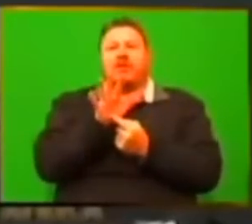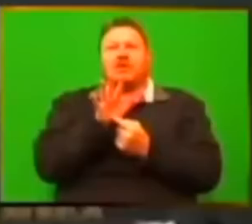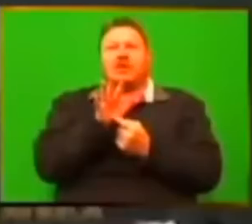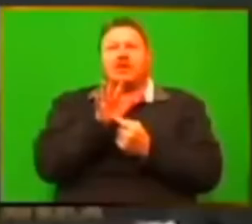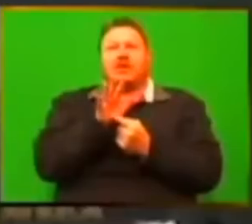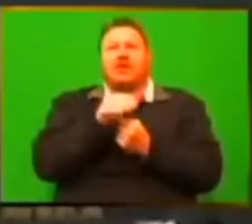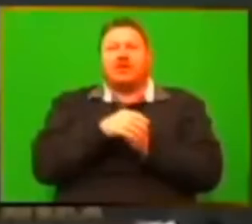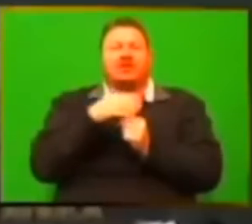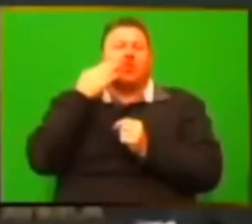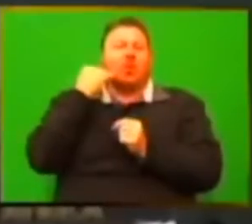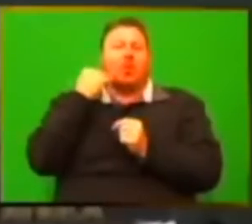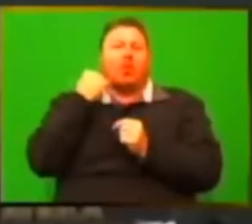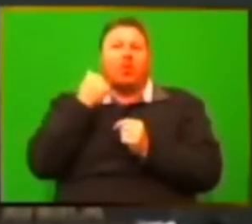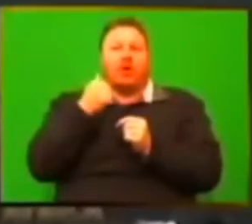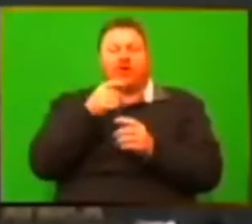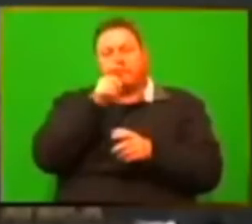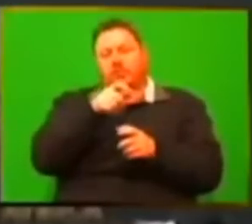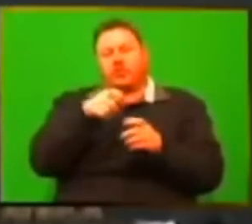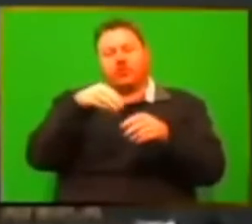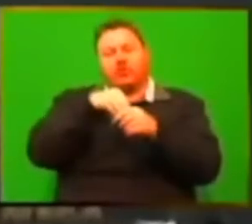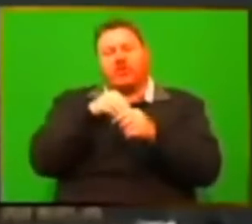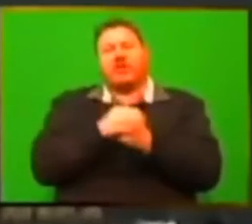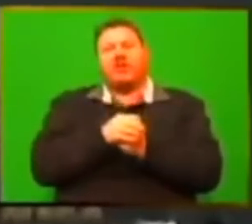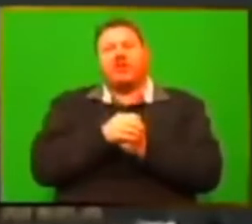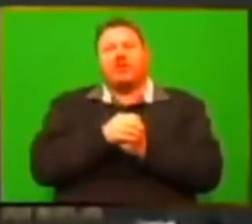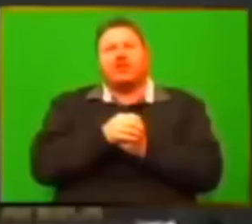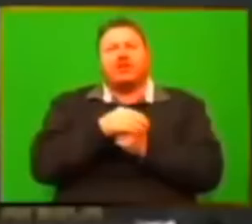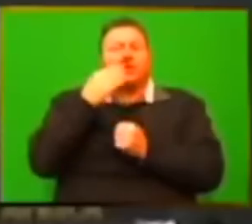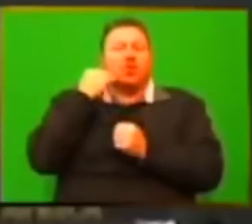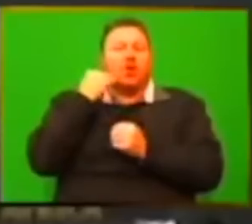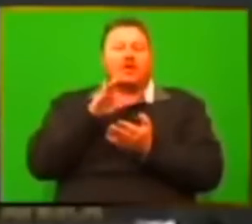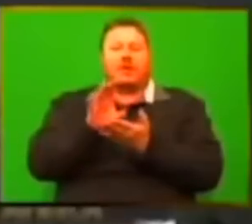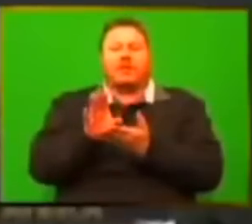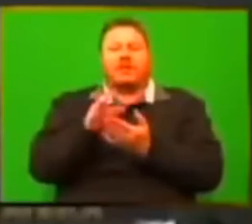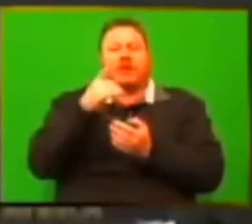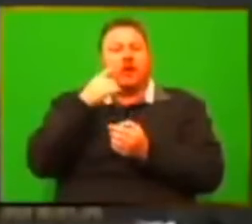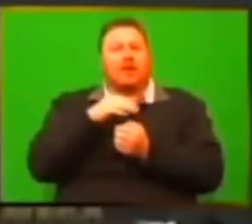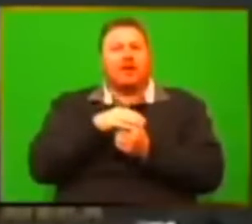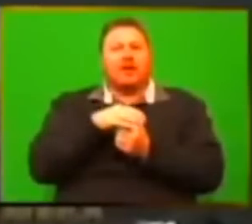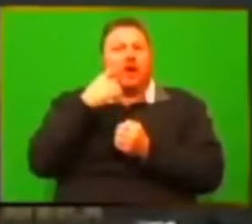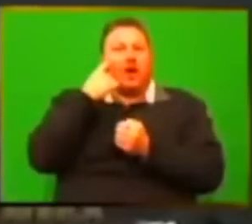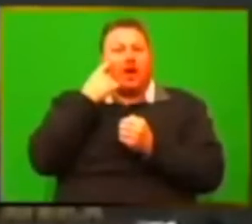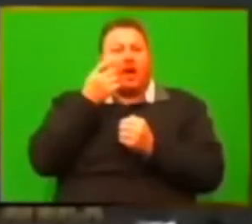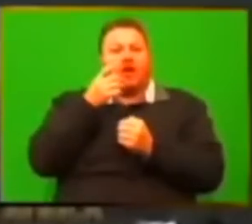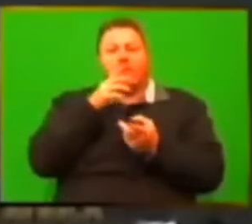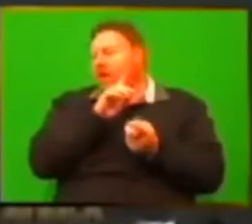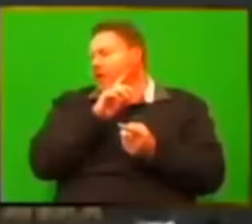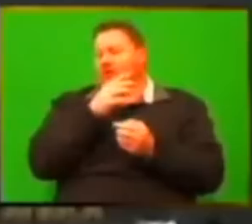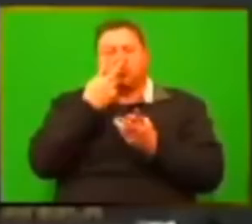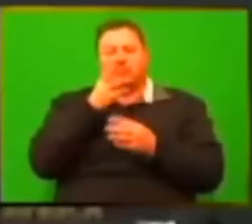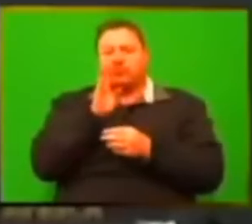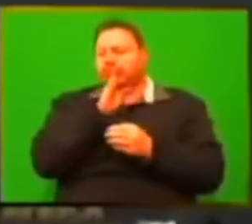oppressor. The white capitalist establishment is willing to turn a blind eye to even serious allegations of